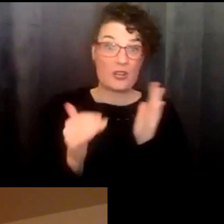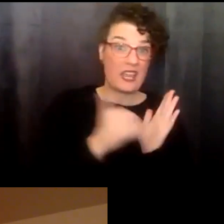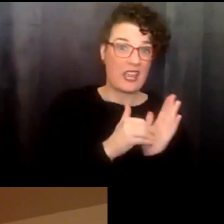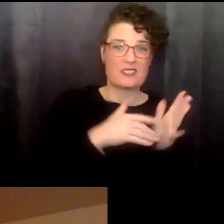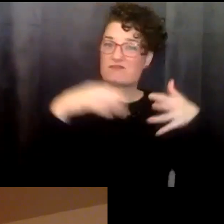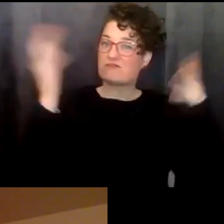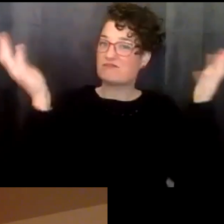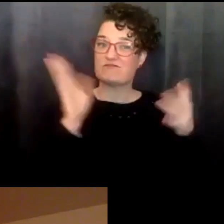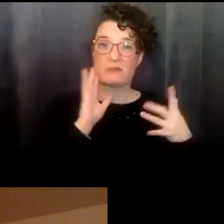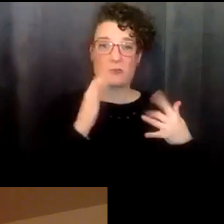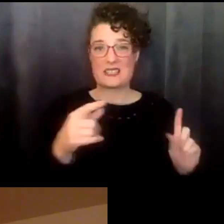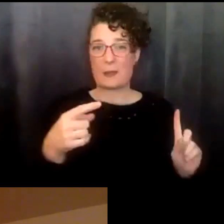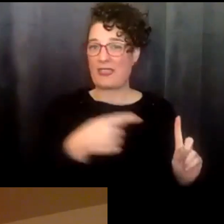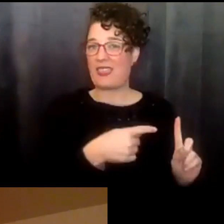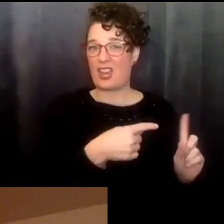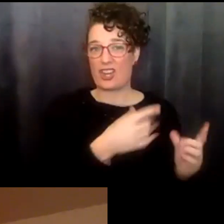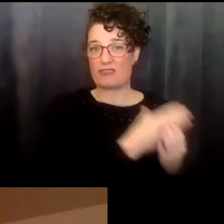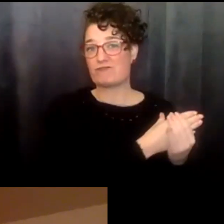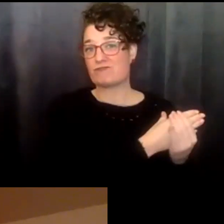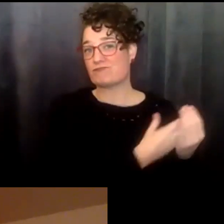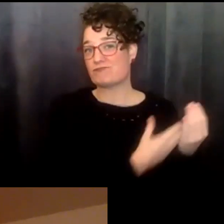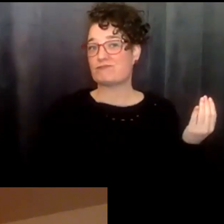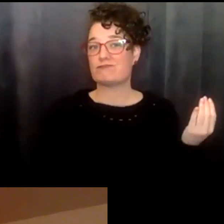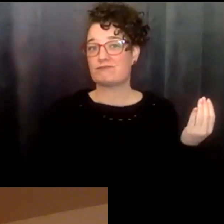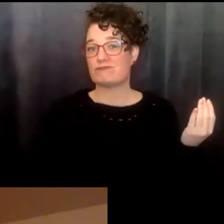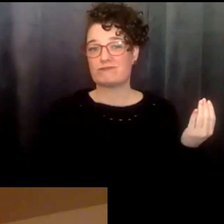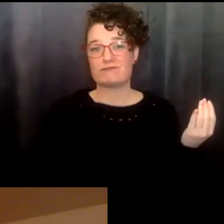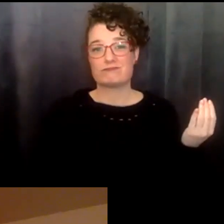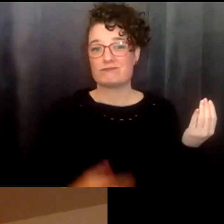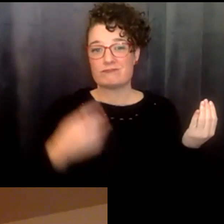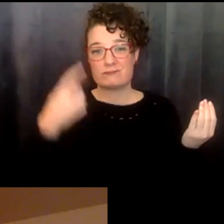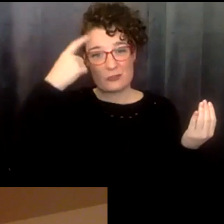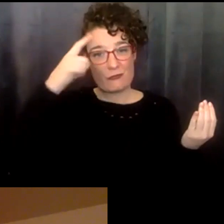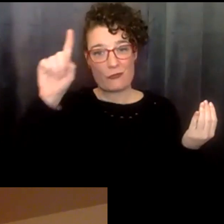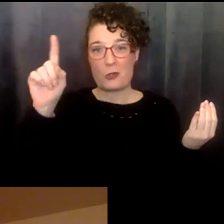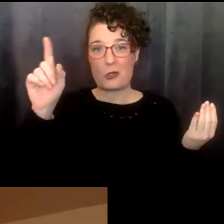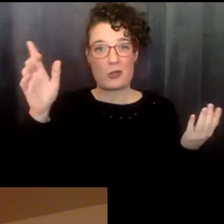there. And it'll be there for whoever in